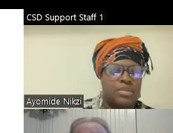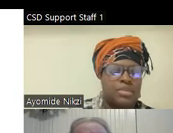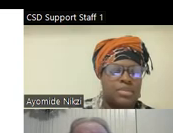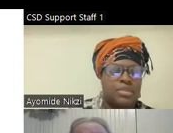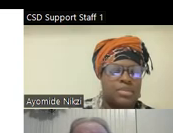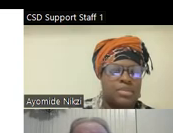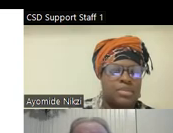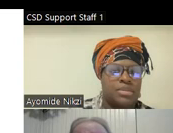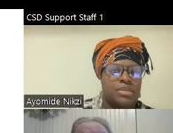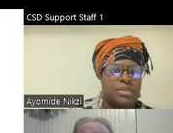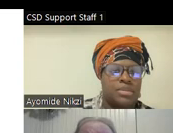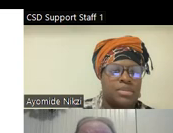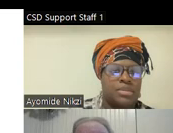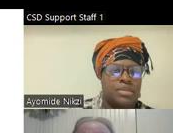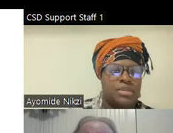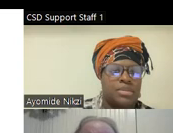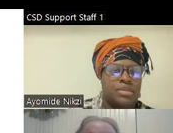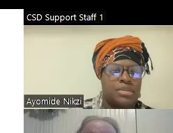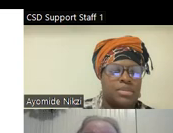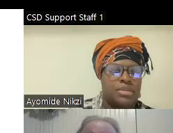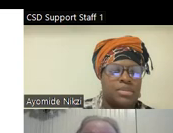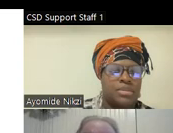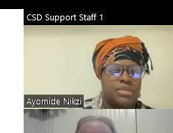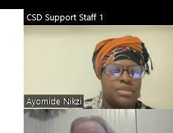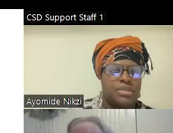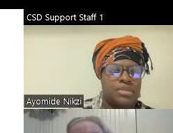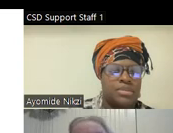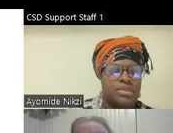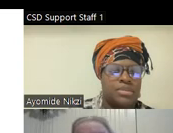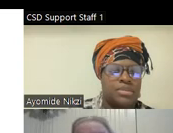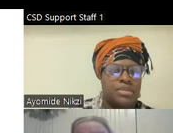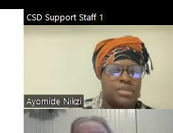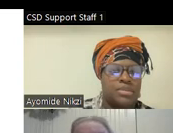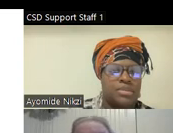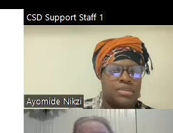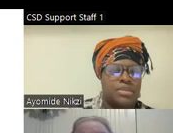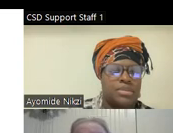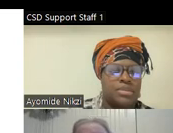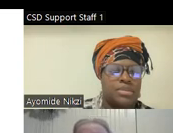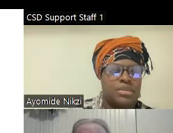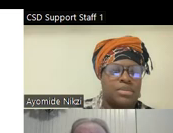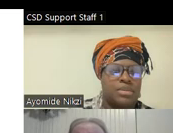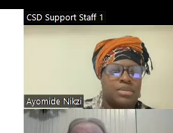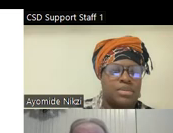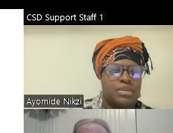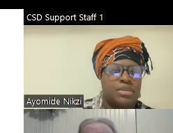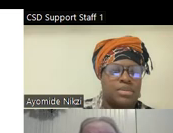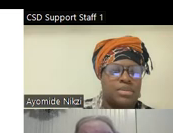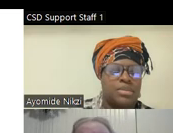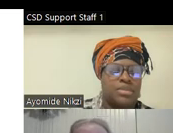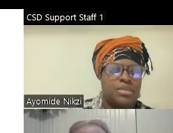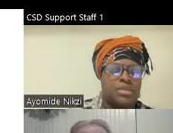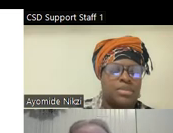result in death. That's, Samir, it's in my passage and it in my version of it,